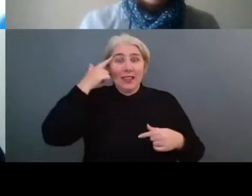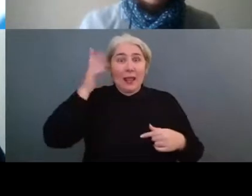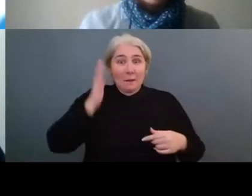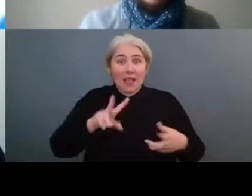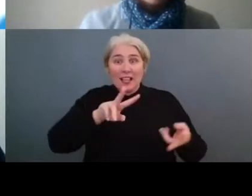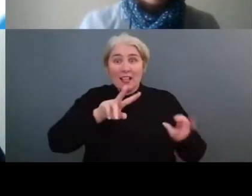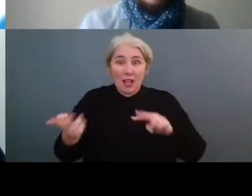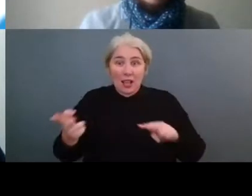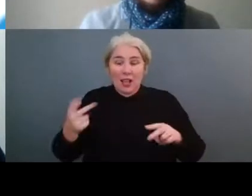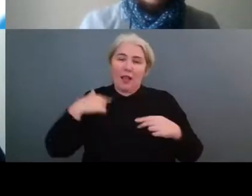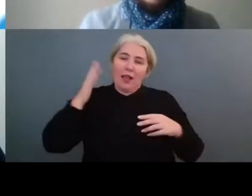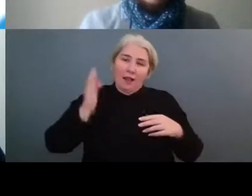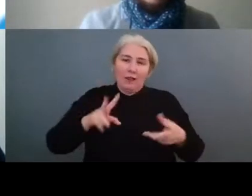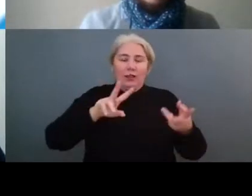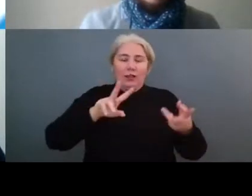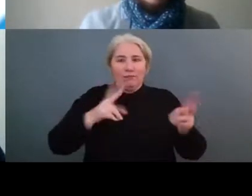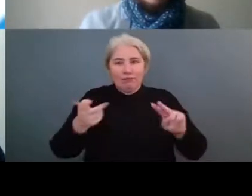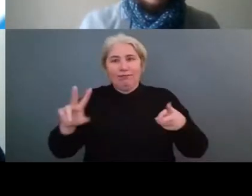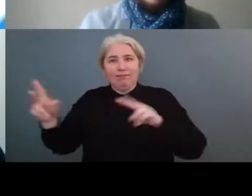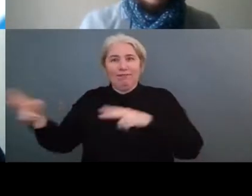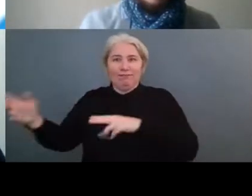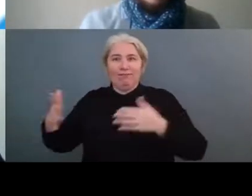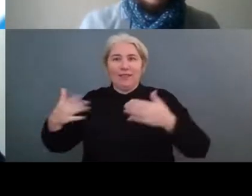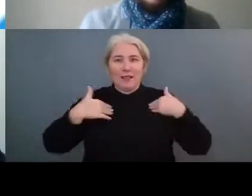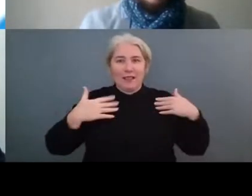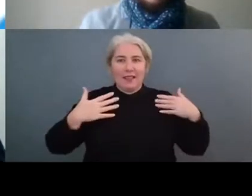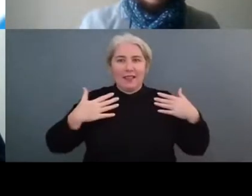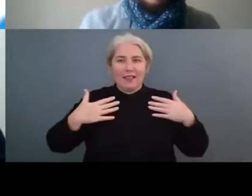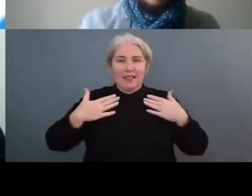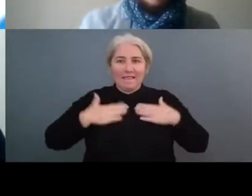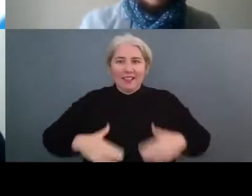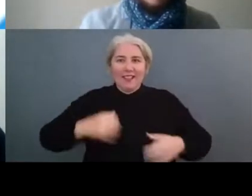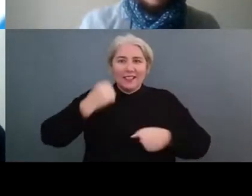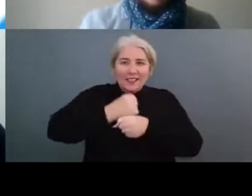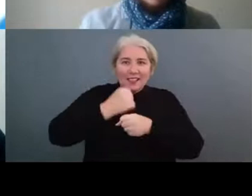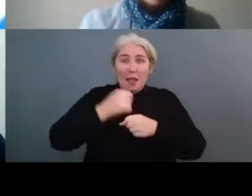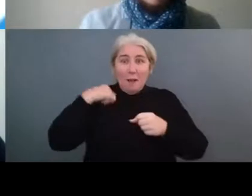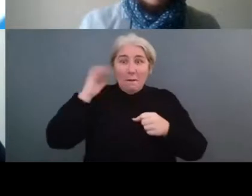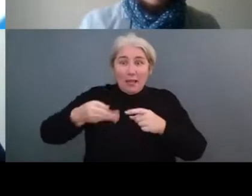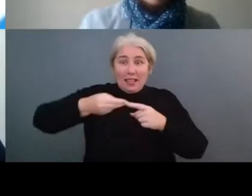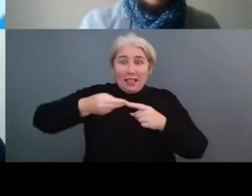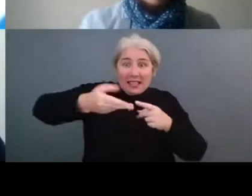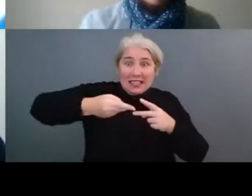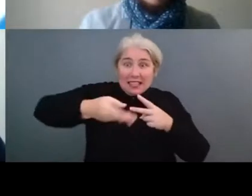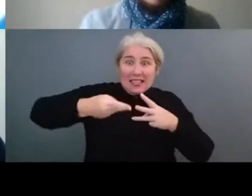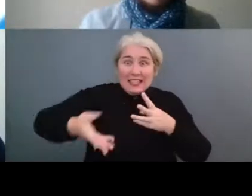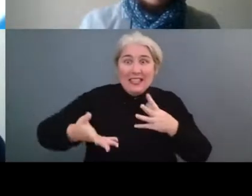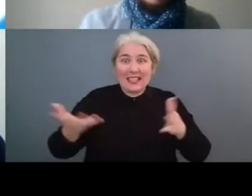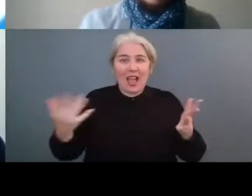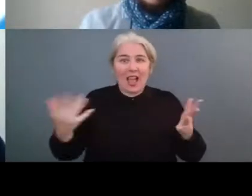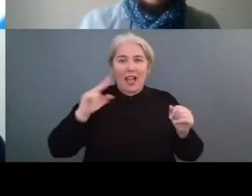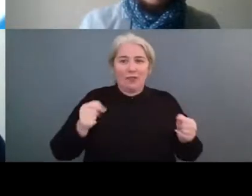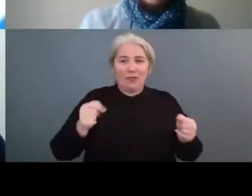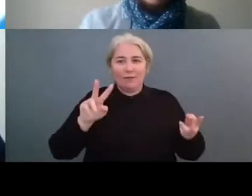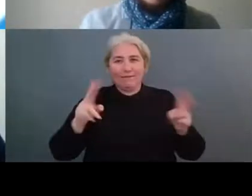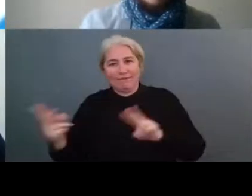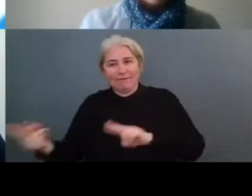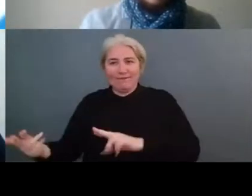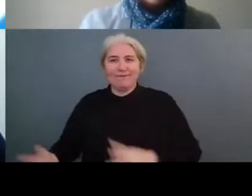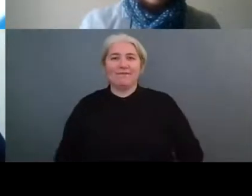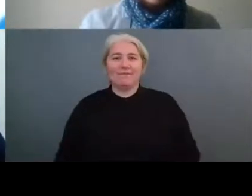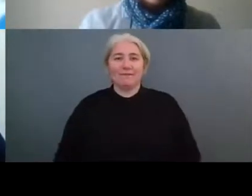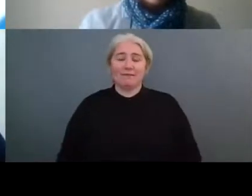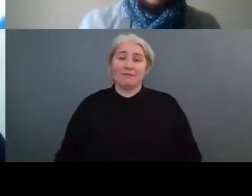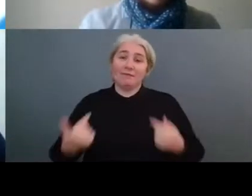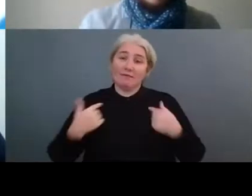many different actions that we had to deliver. And basically, I have to say that thanks again